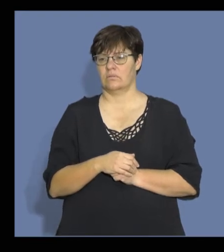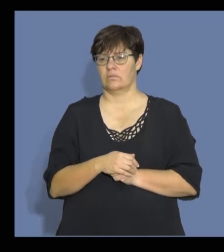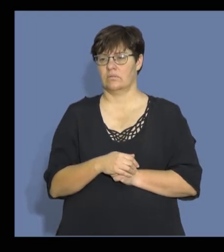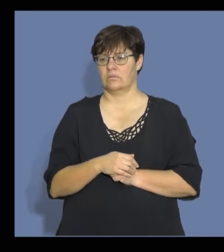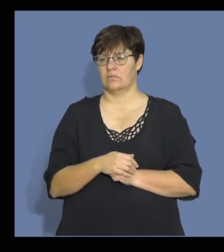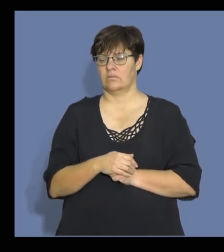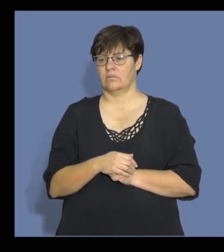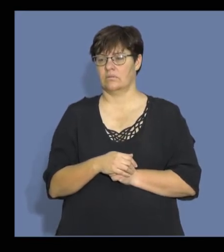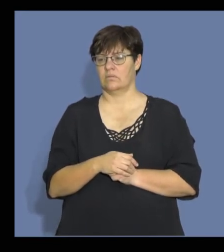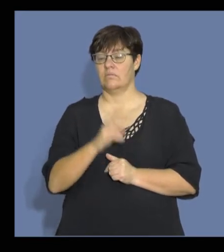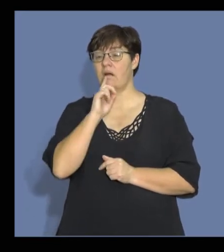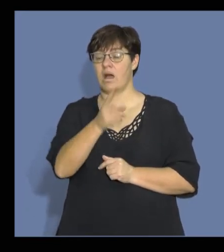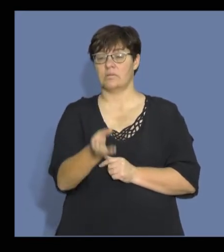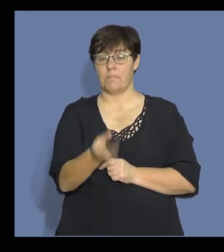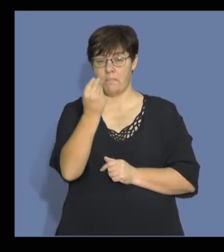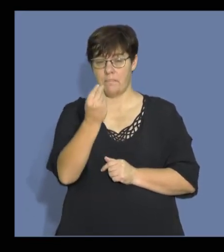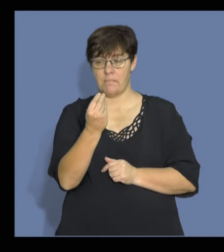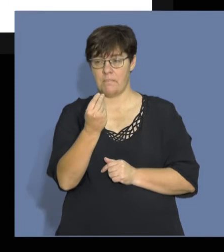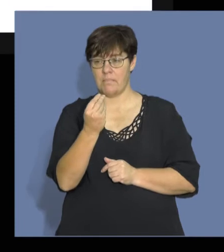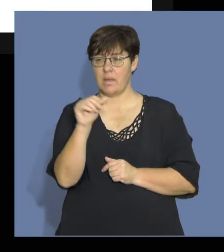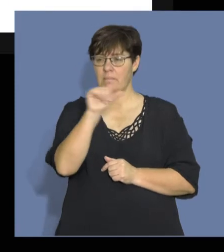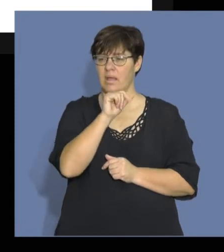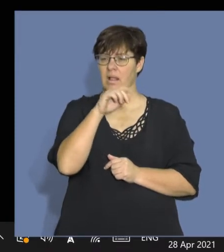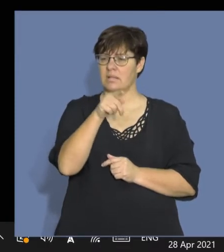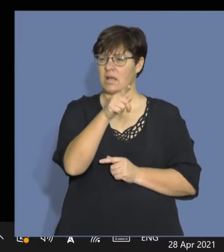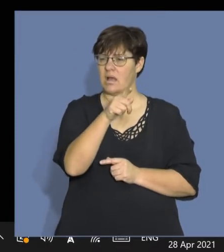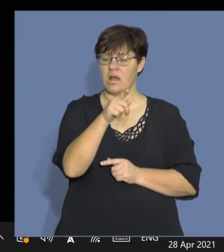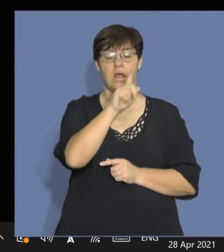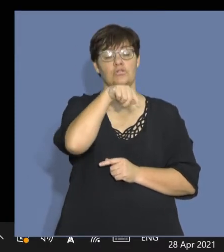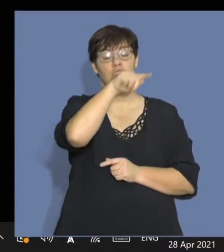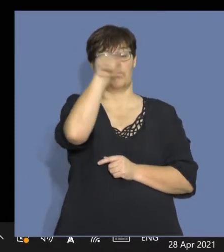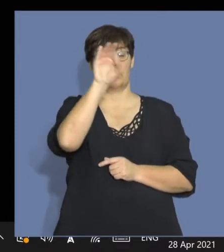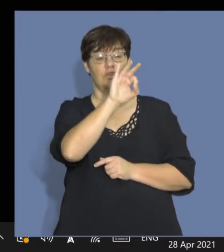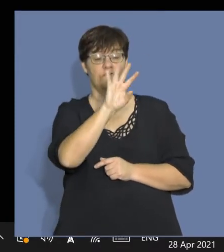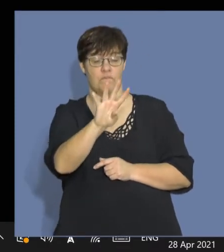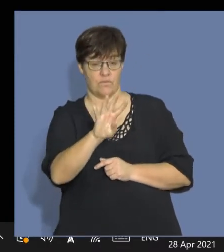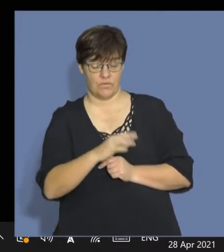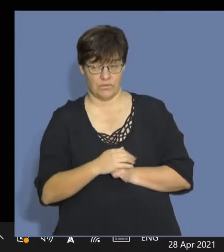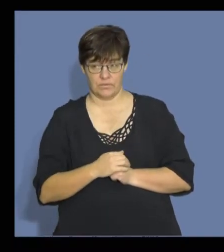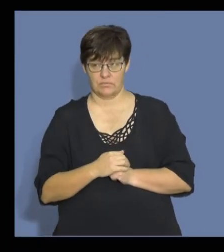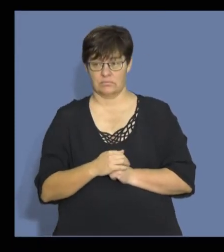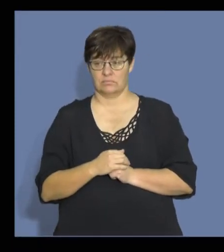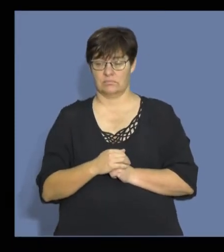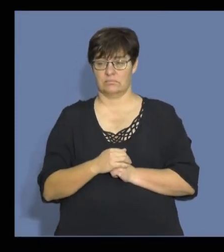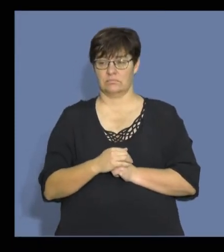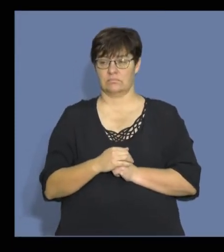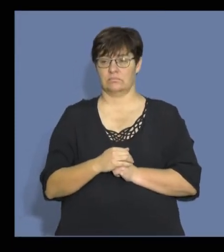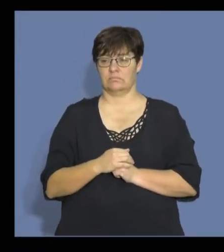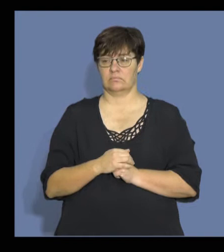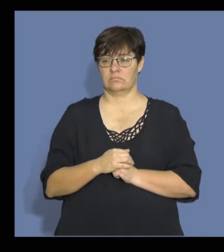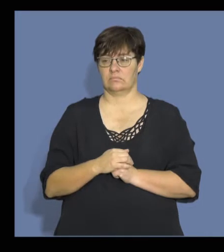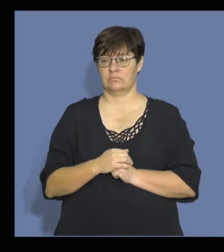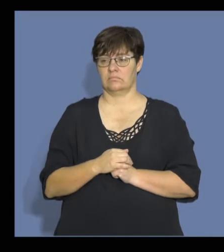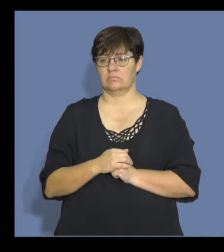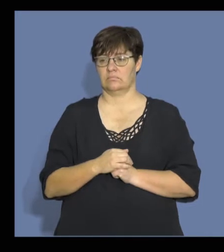there. The answer that we got, and let me go back to the calculator, was the square root of 34. So the